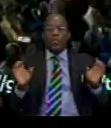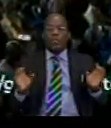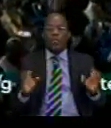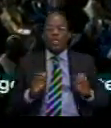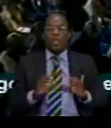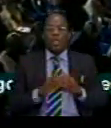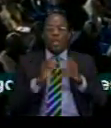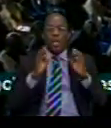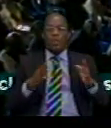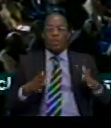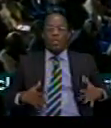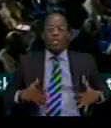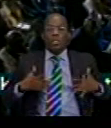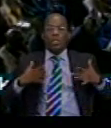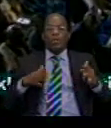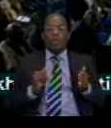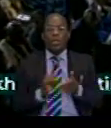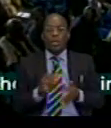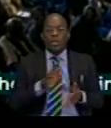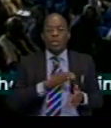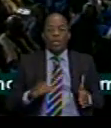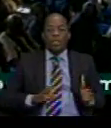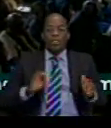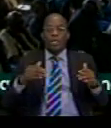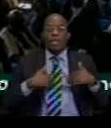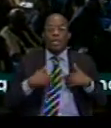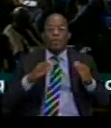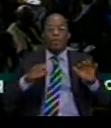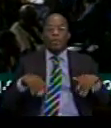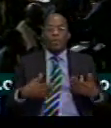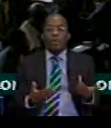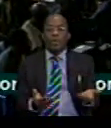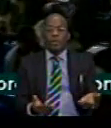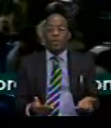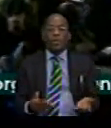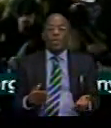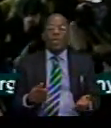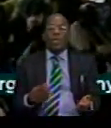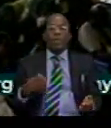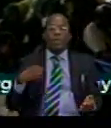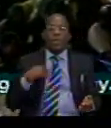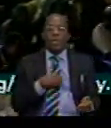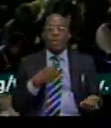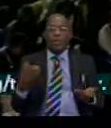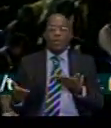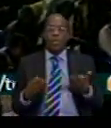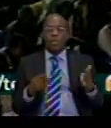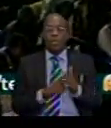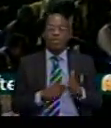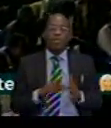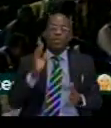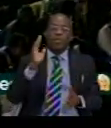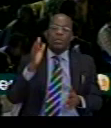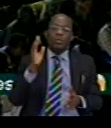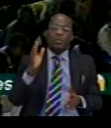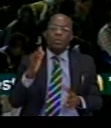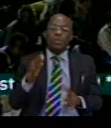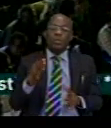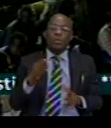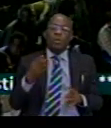given. And we bring you this testimony coming from YouTube first. It is coming from